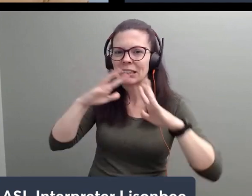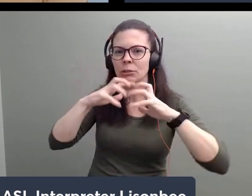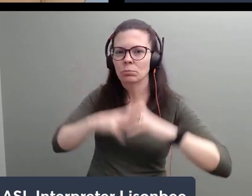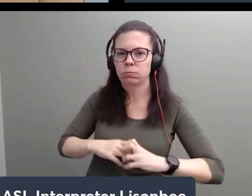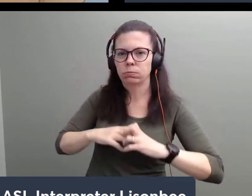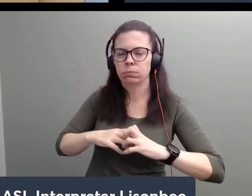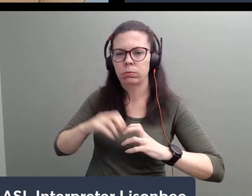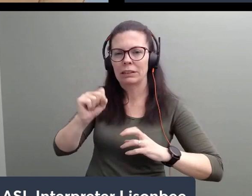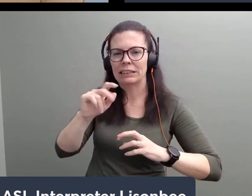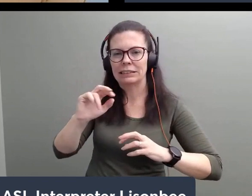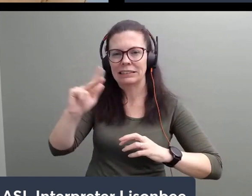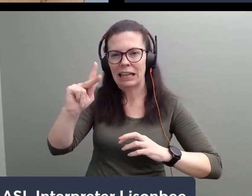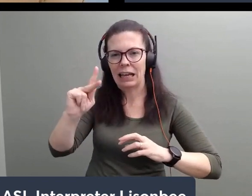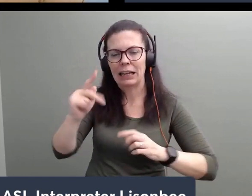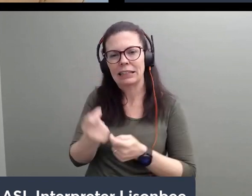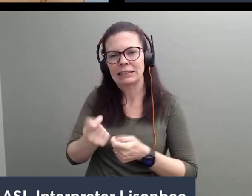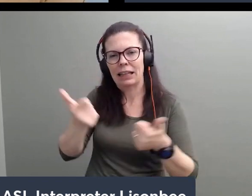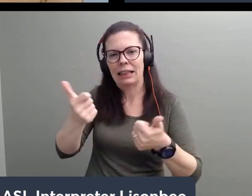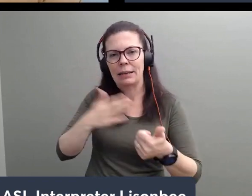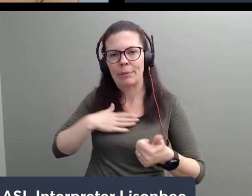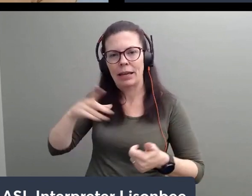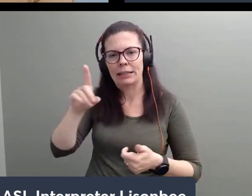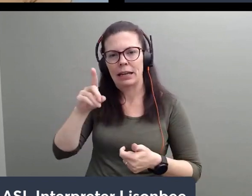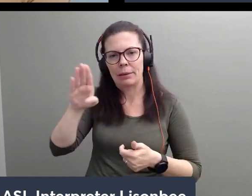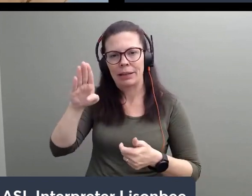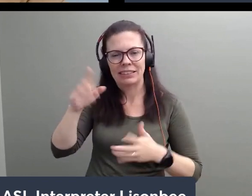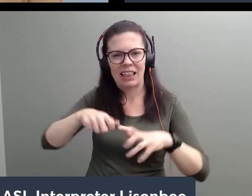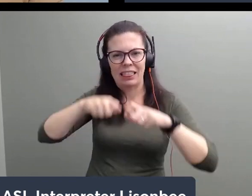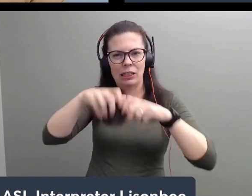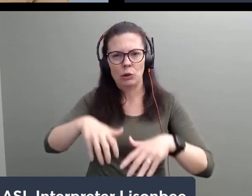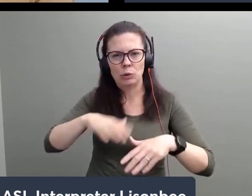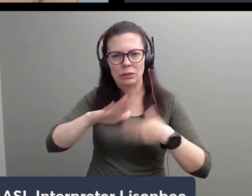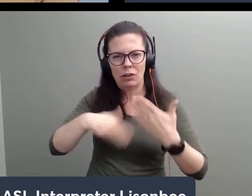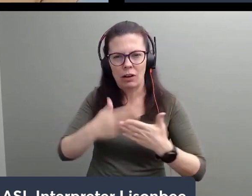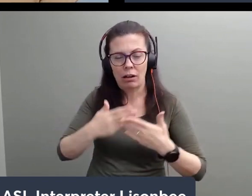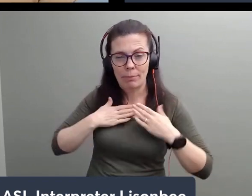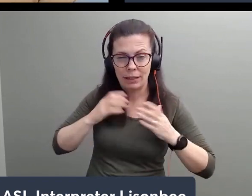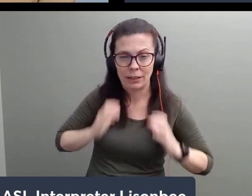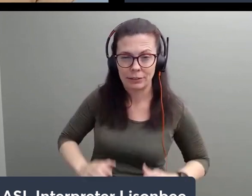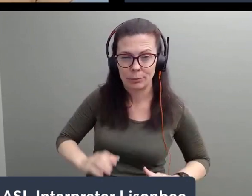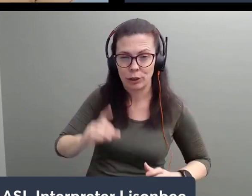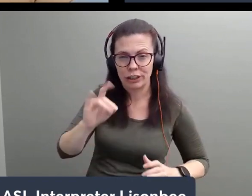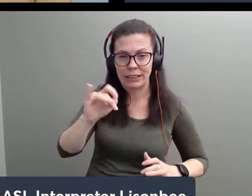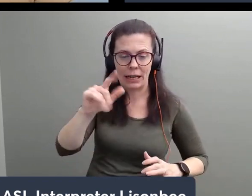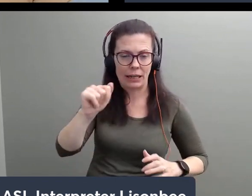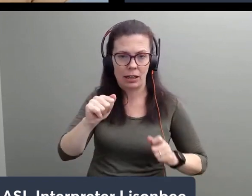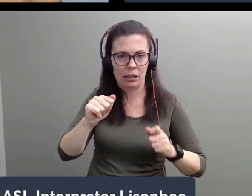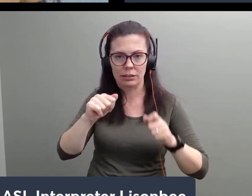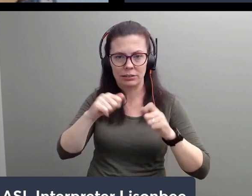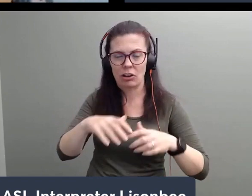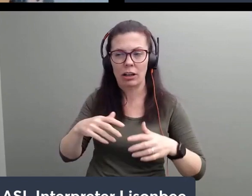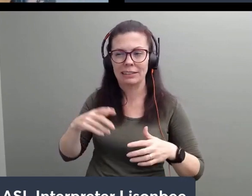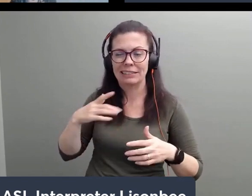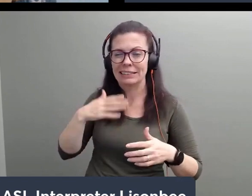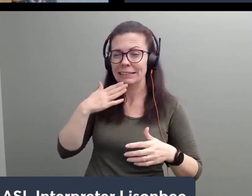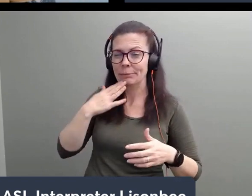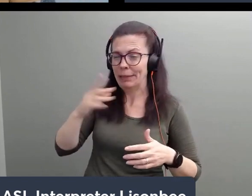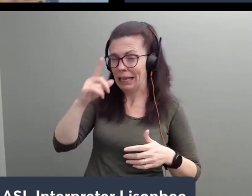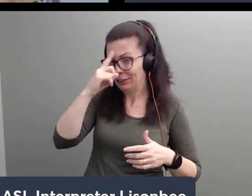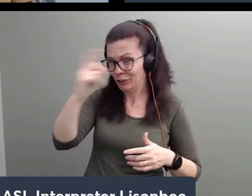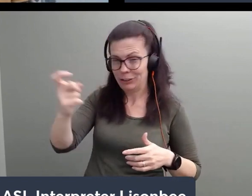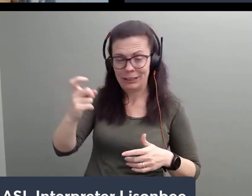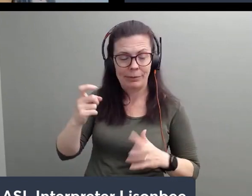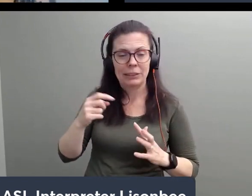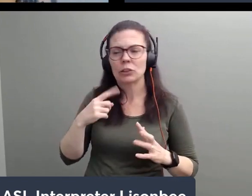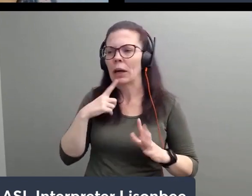deletes my database and I lose all of my data from production? So all of my customer data is gone. That sounds like a nightmare. So they say, I'll create the